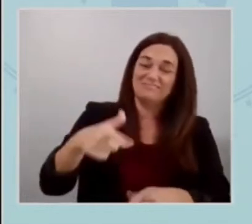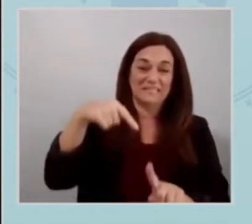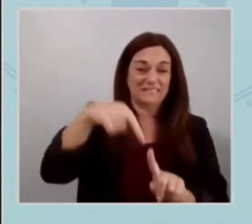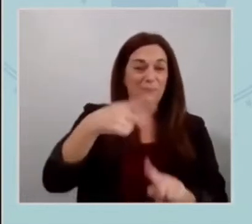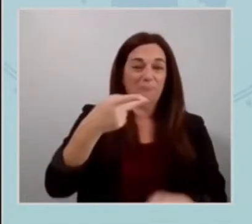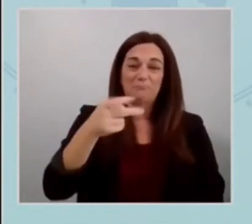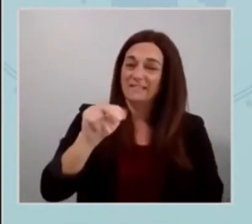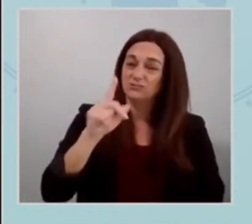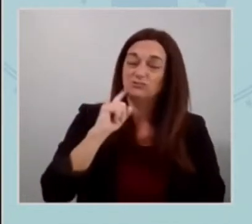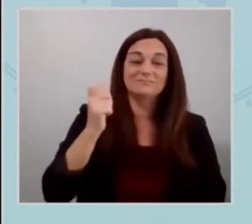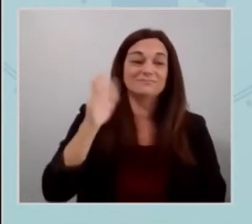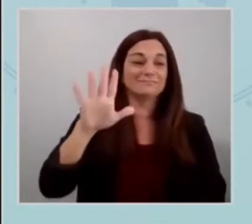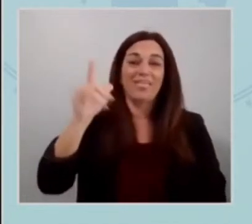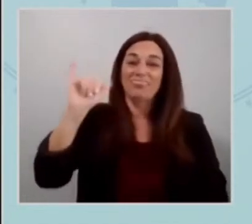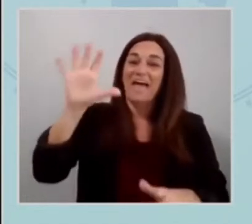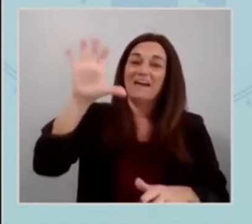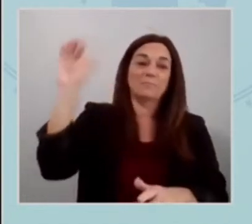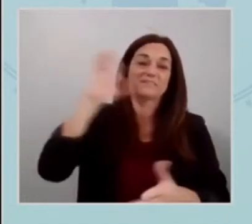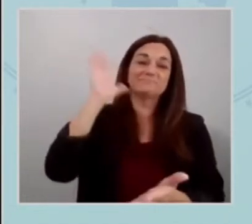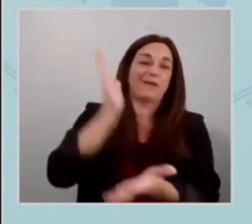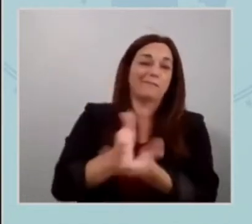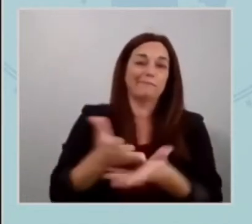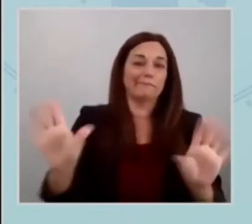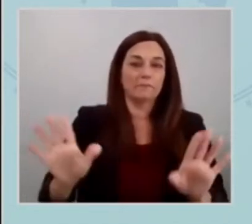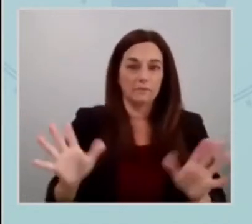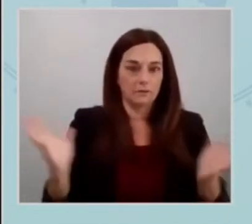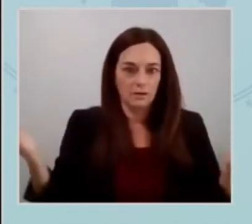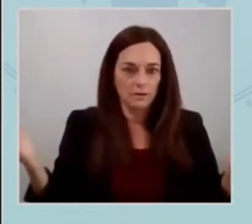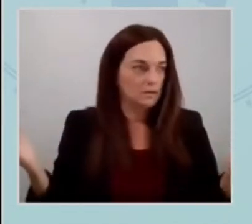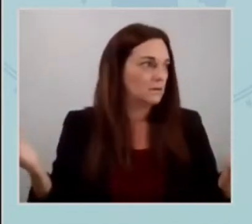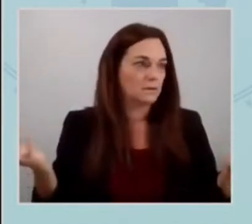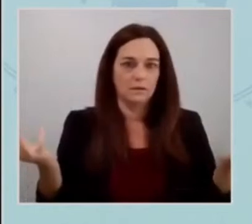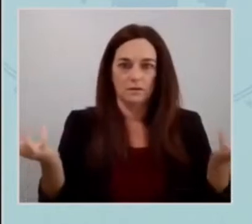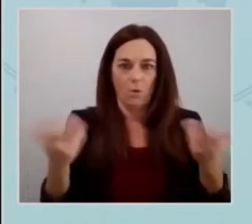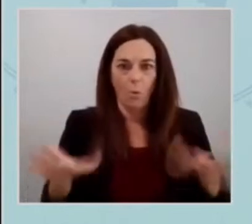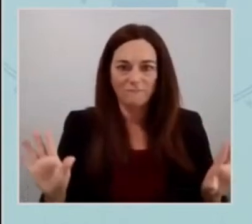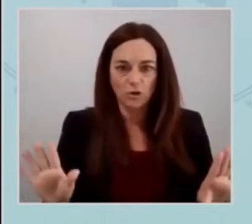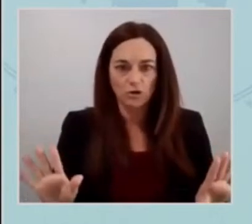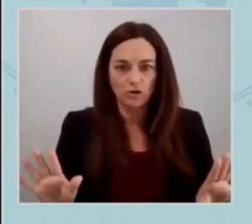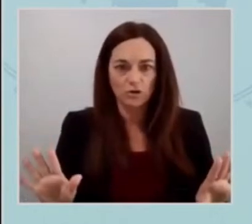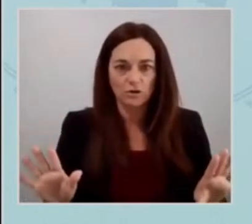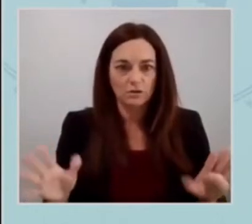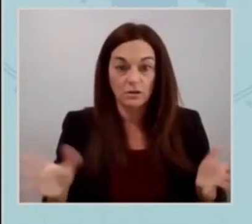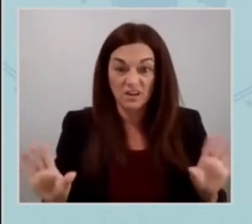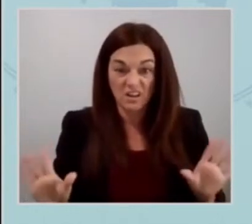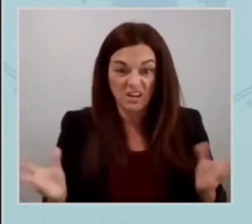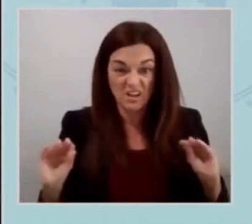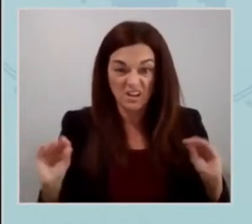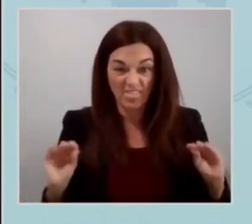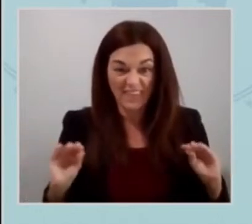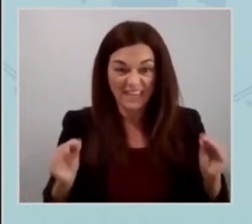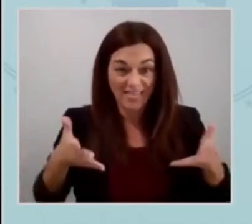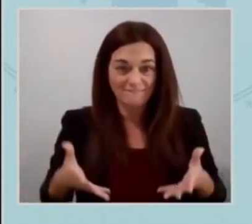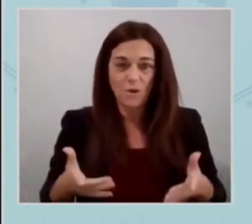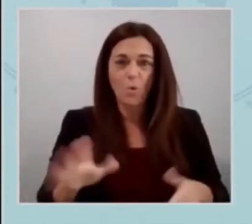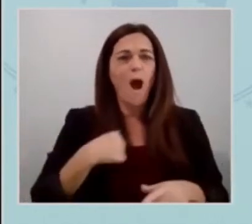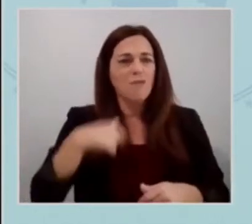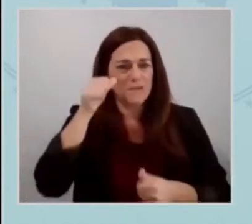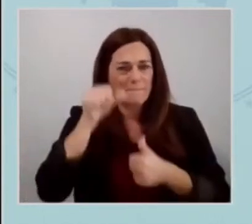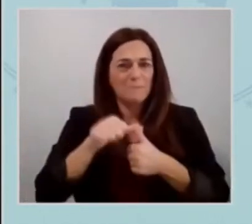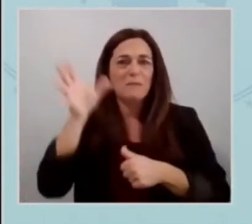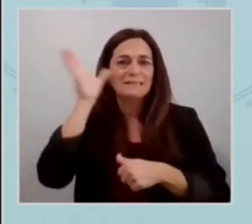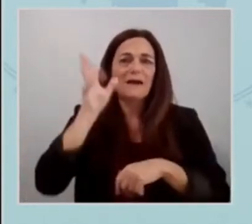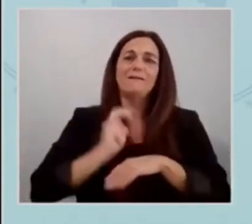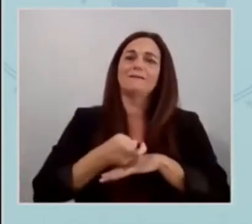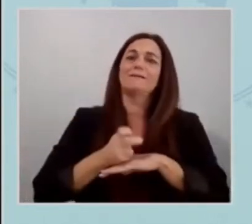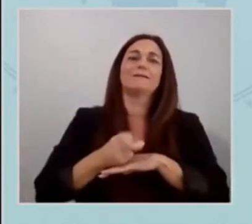my dad coming home and saying, well, I started this pension, the company, he just decided to stop it. Boom, done,